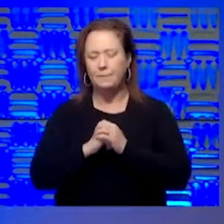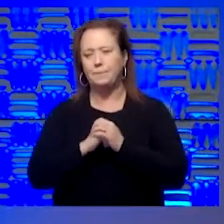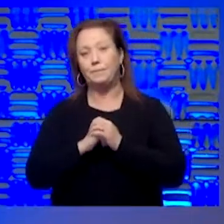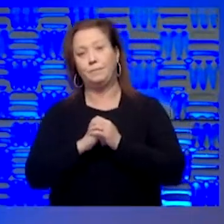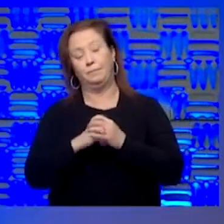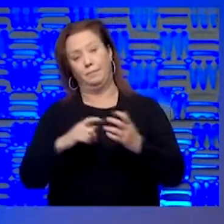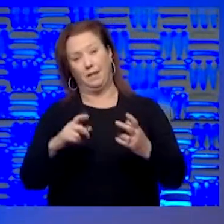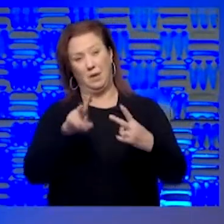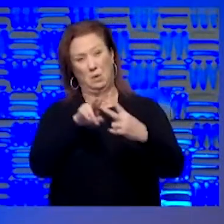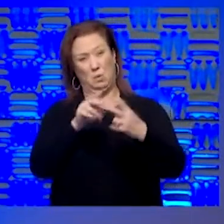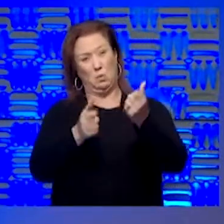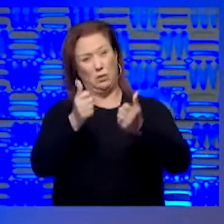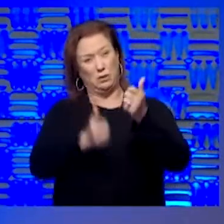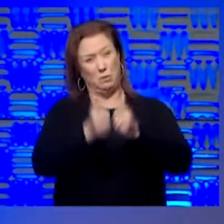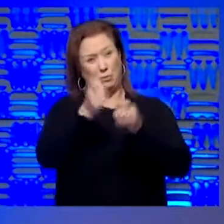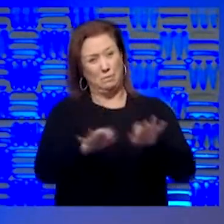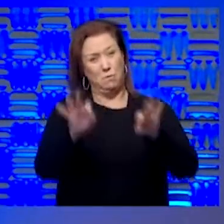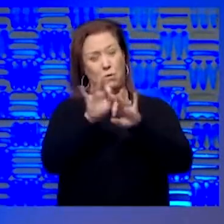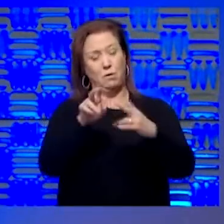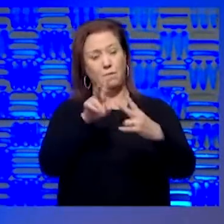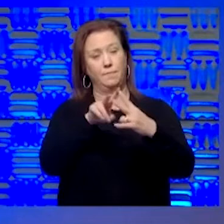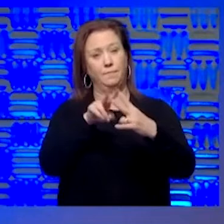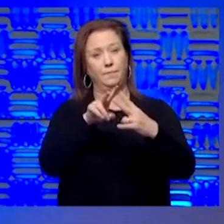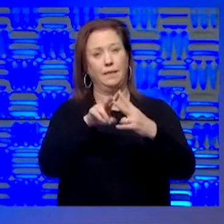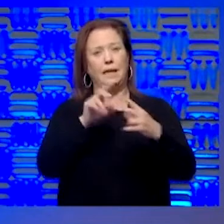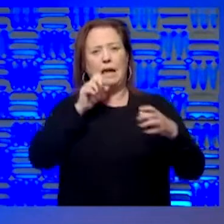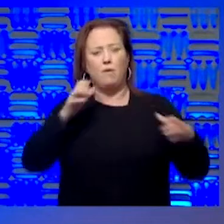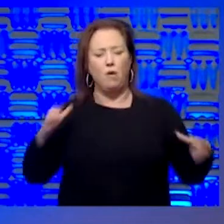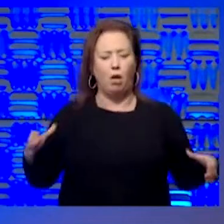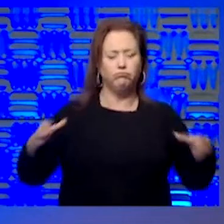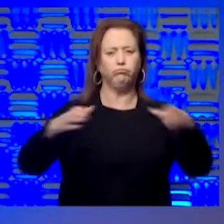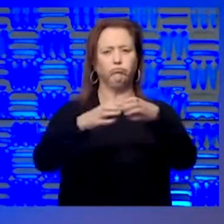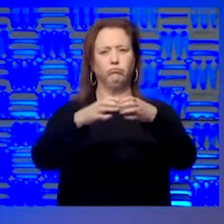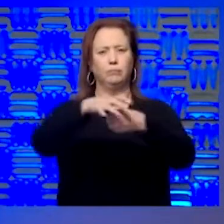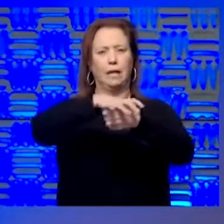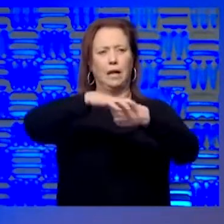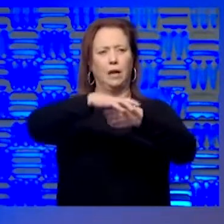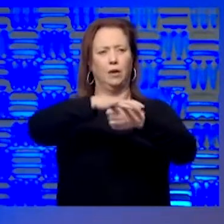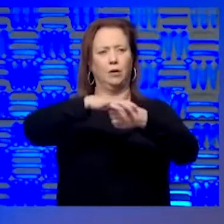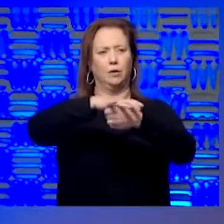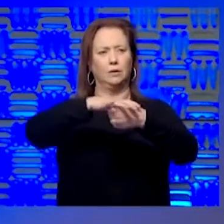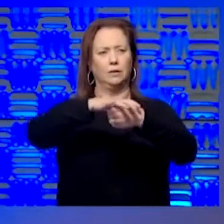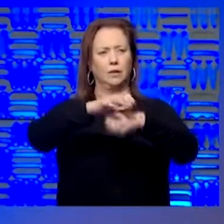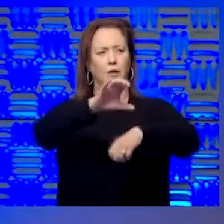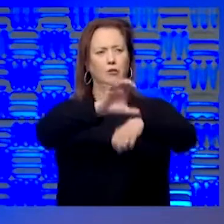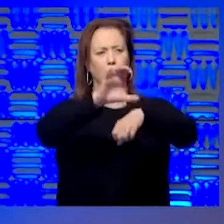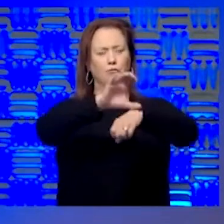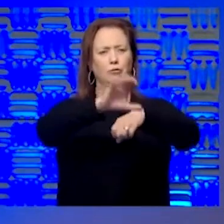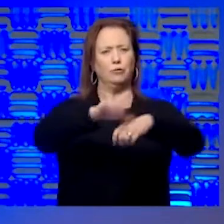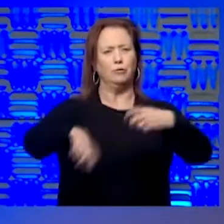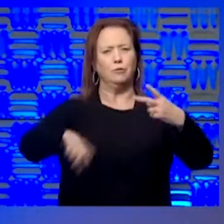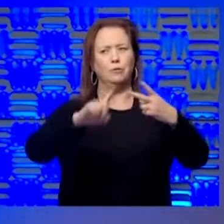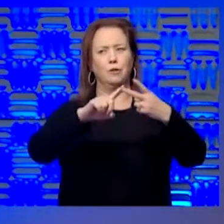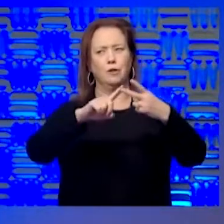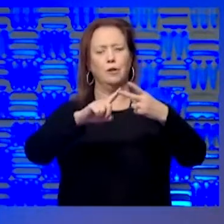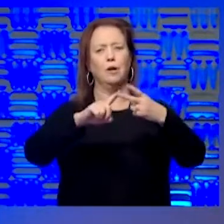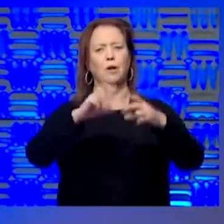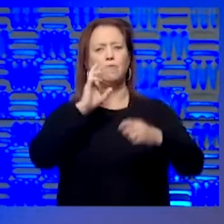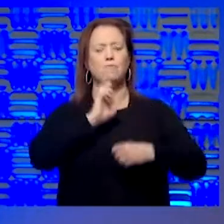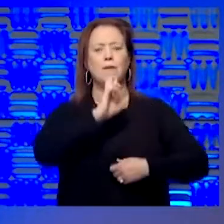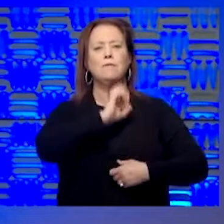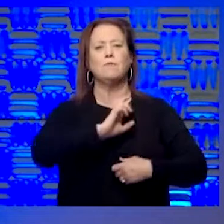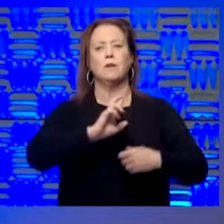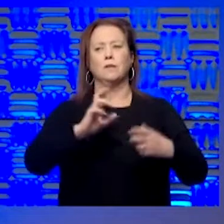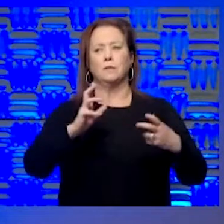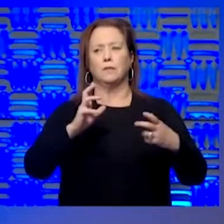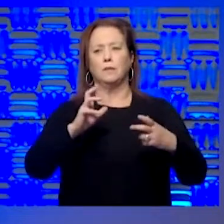I think as long as you're not in mass gathering areas like churches, congregations, restaurants where it